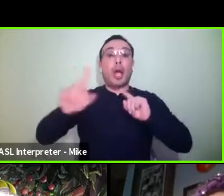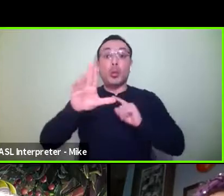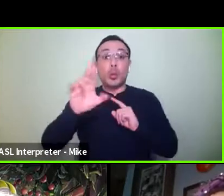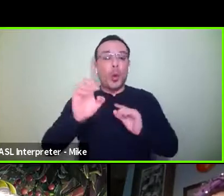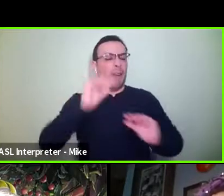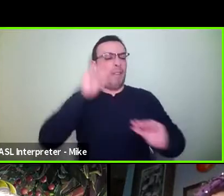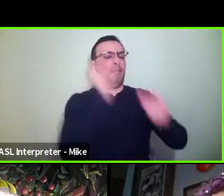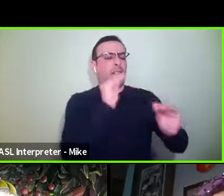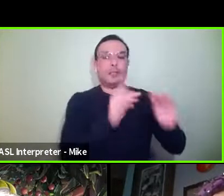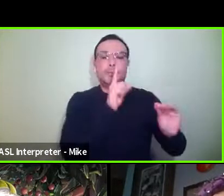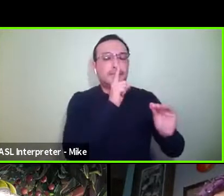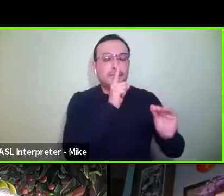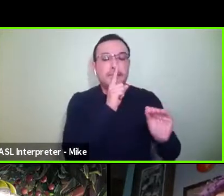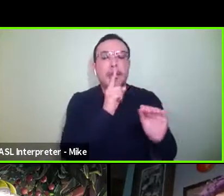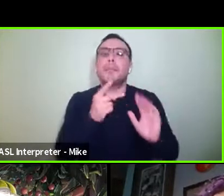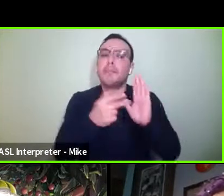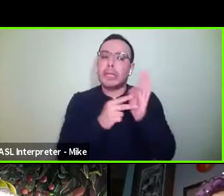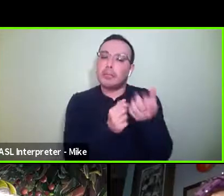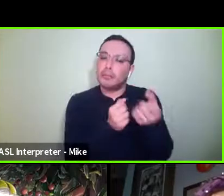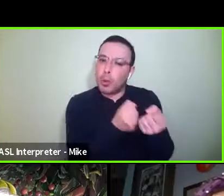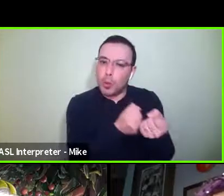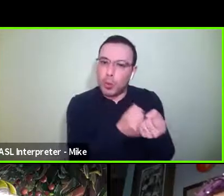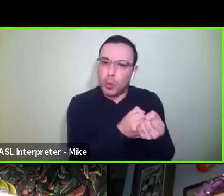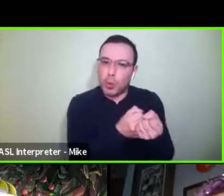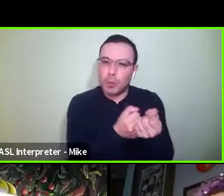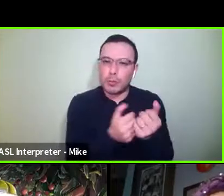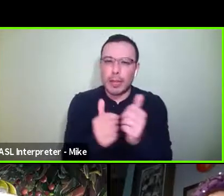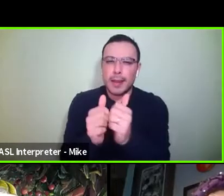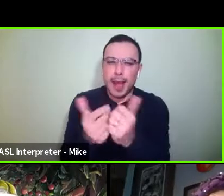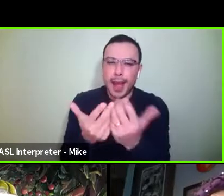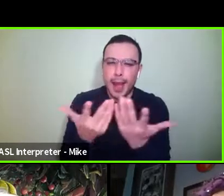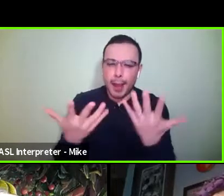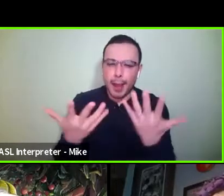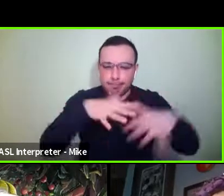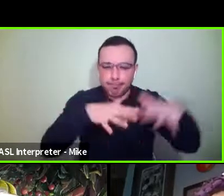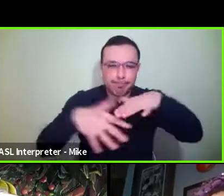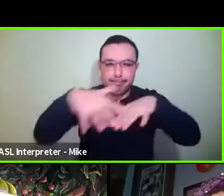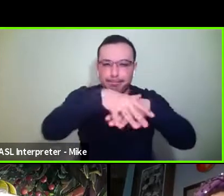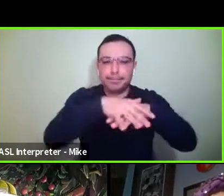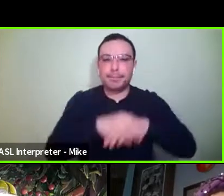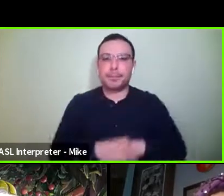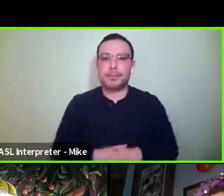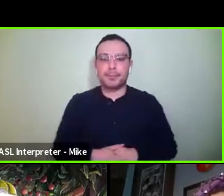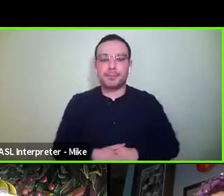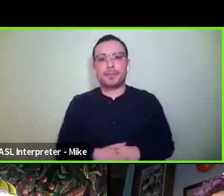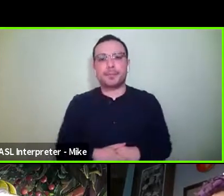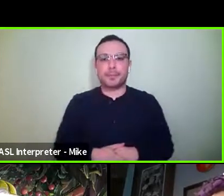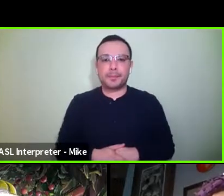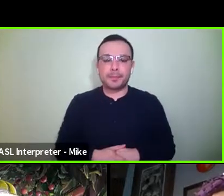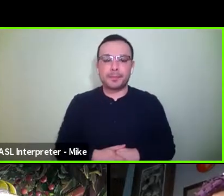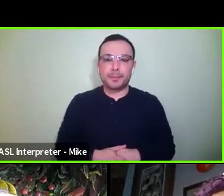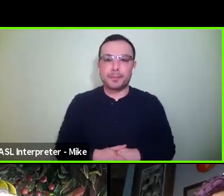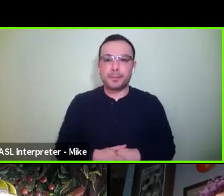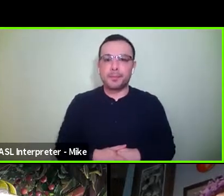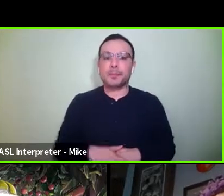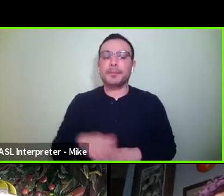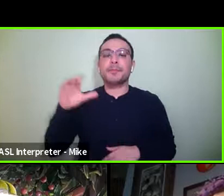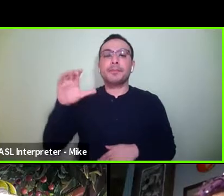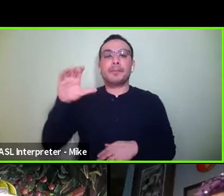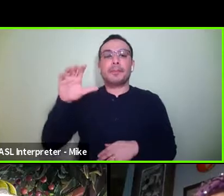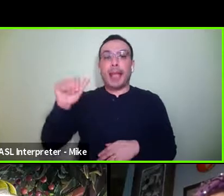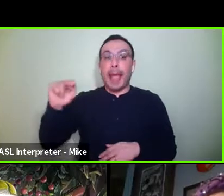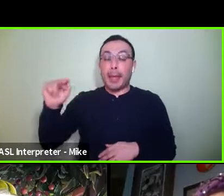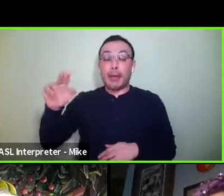Well, I think cure often suggests that someone doesn't need services that cost money anymore.